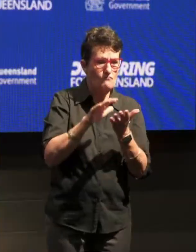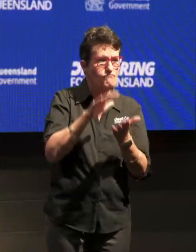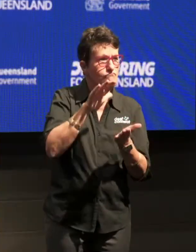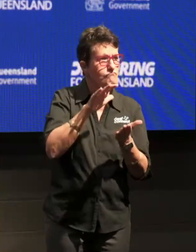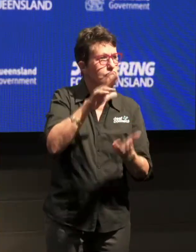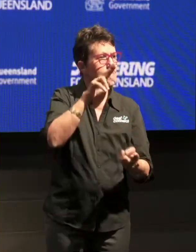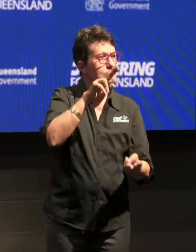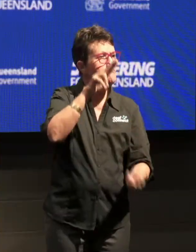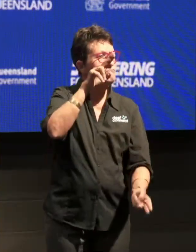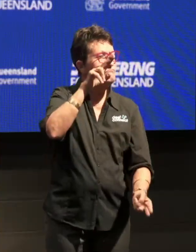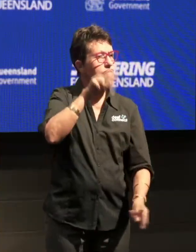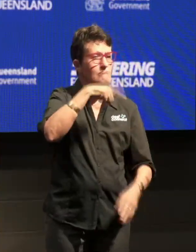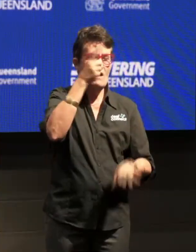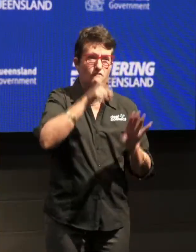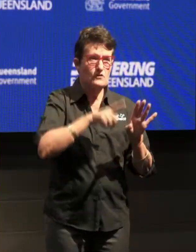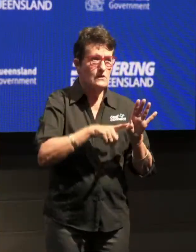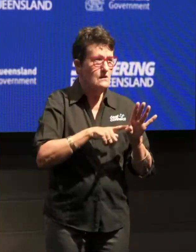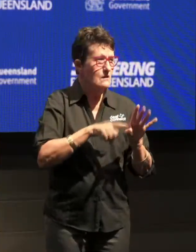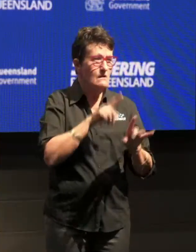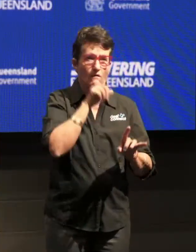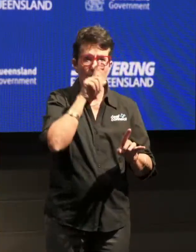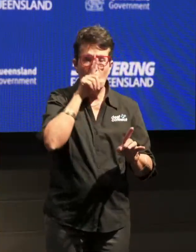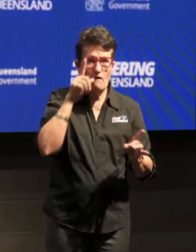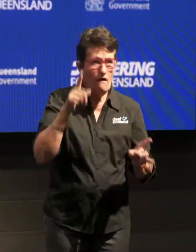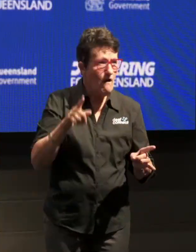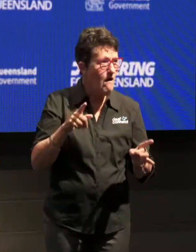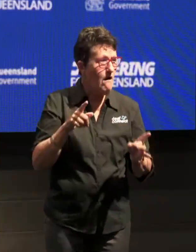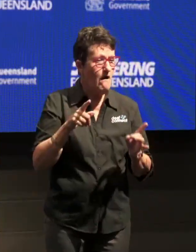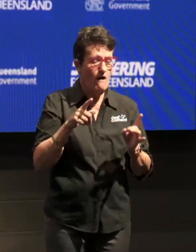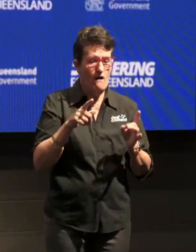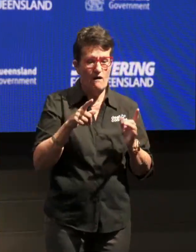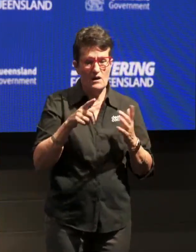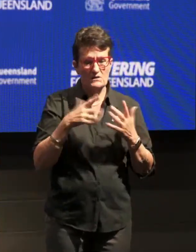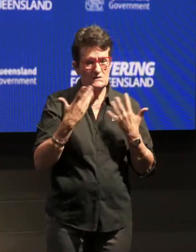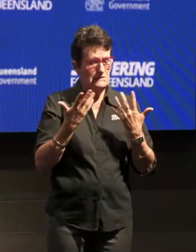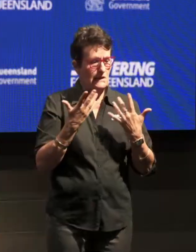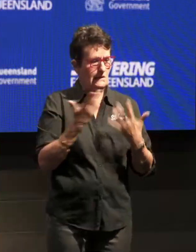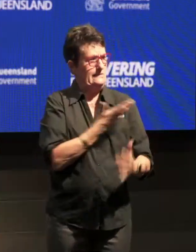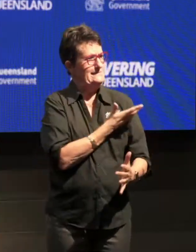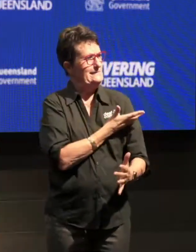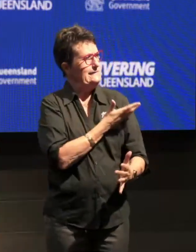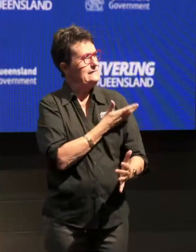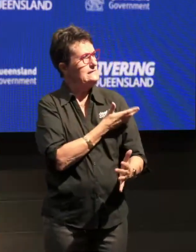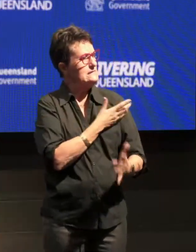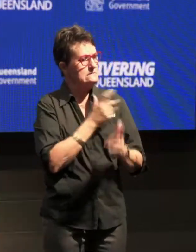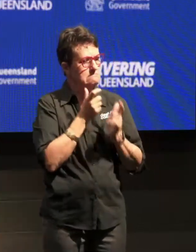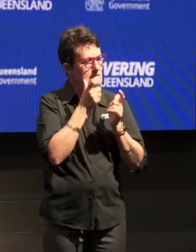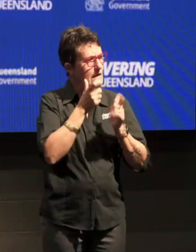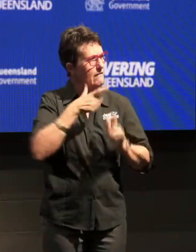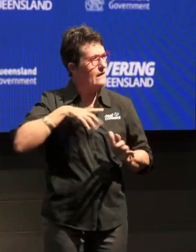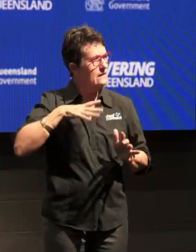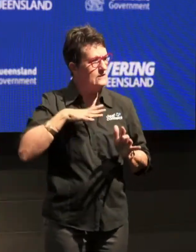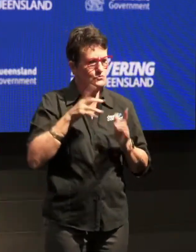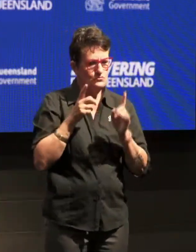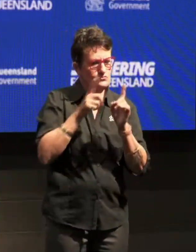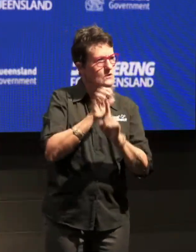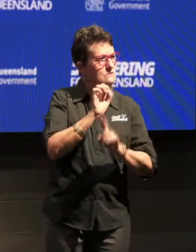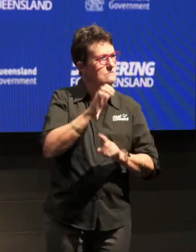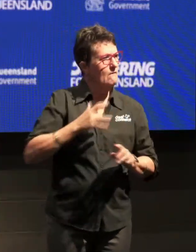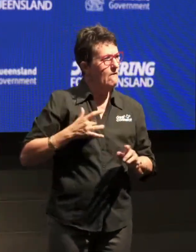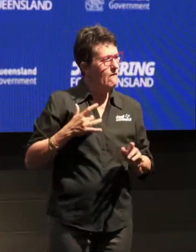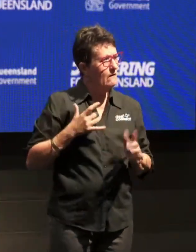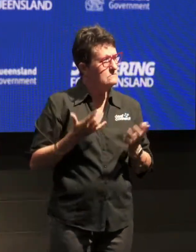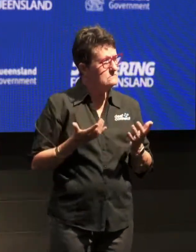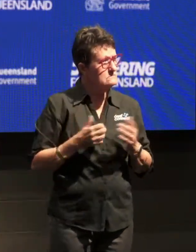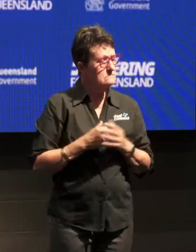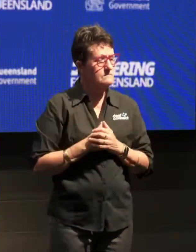and the fact that they're not able to get the dignity and the care that they need to turn their life around.